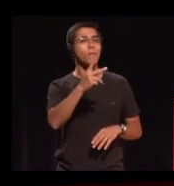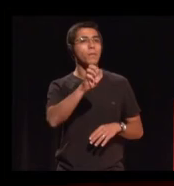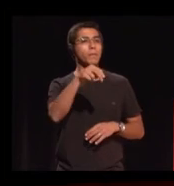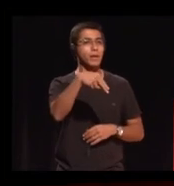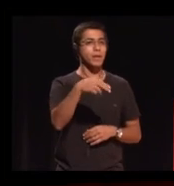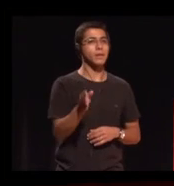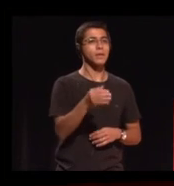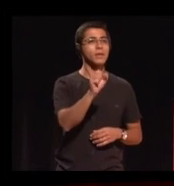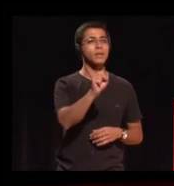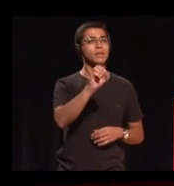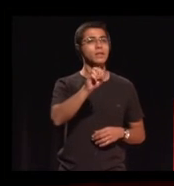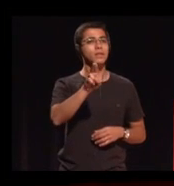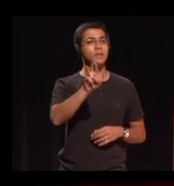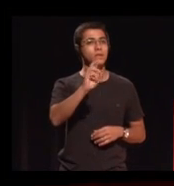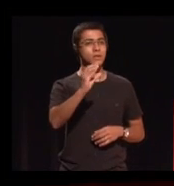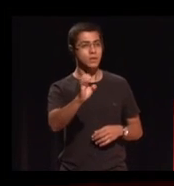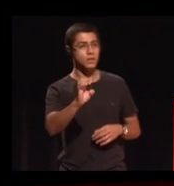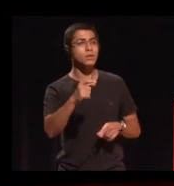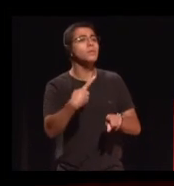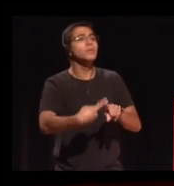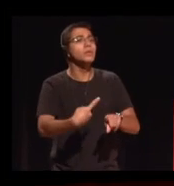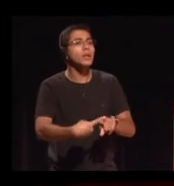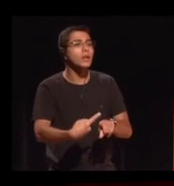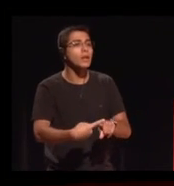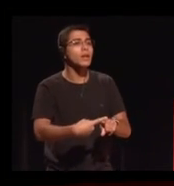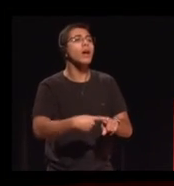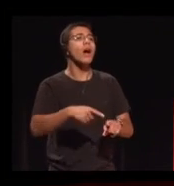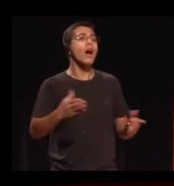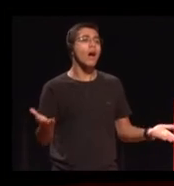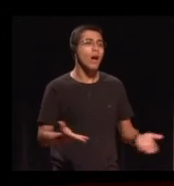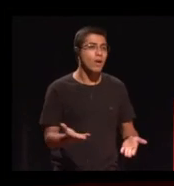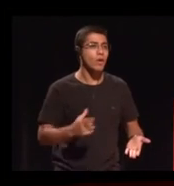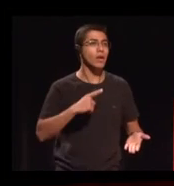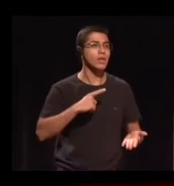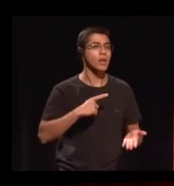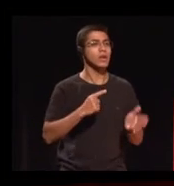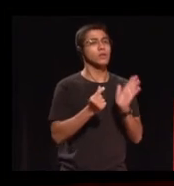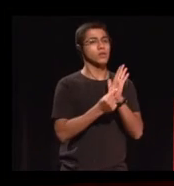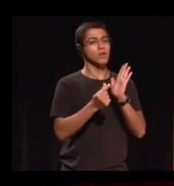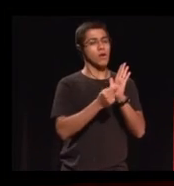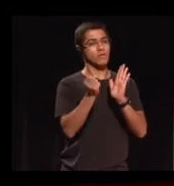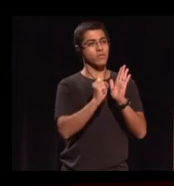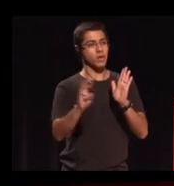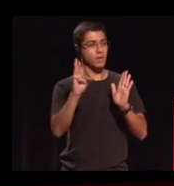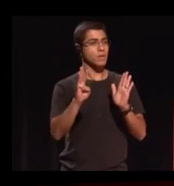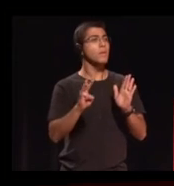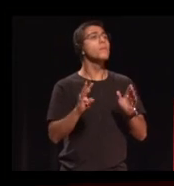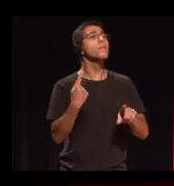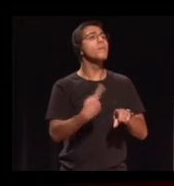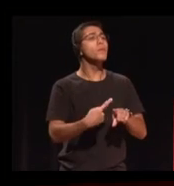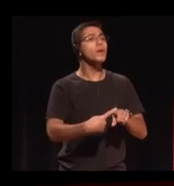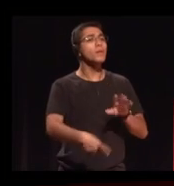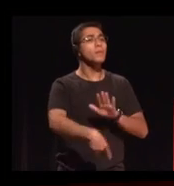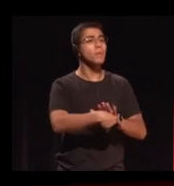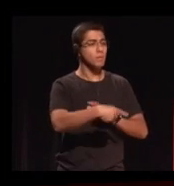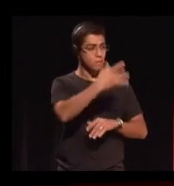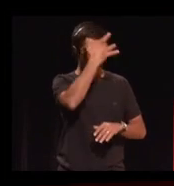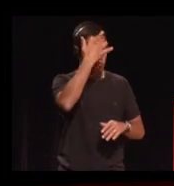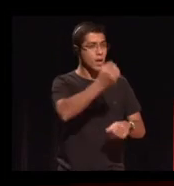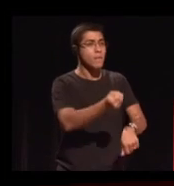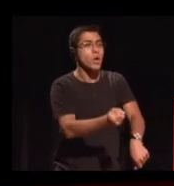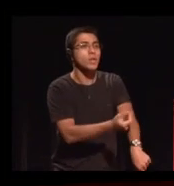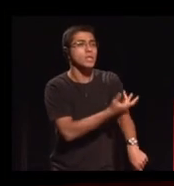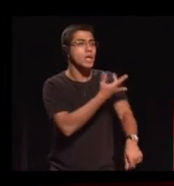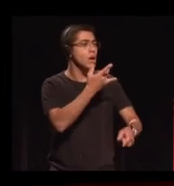software is being built by these large tech companies, but it's built behind closed doors, and we don't know how the code